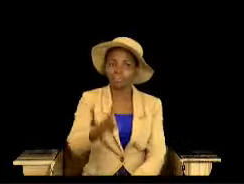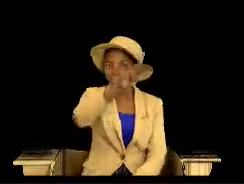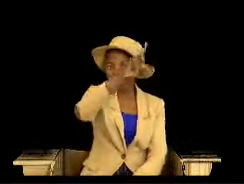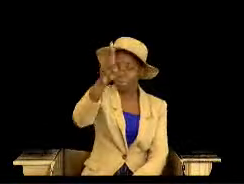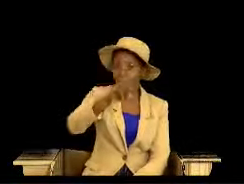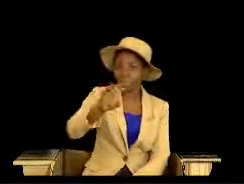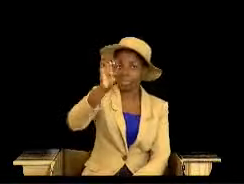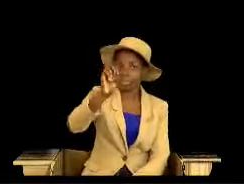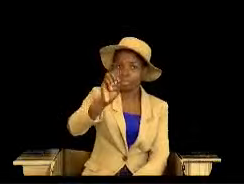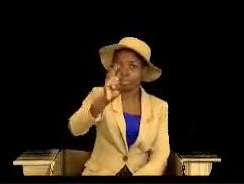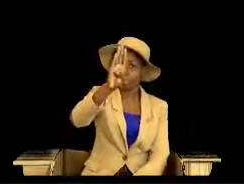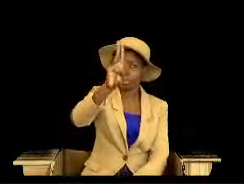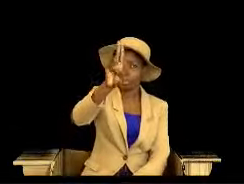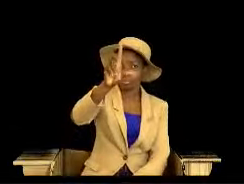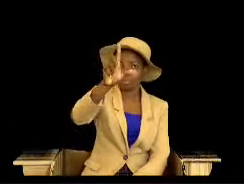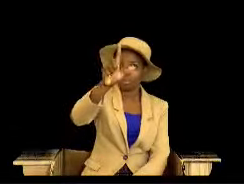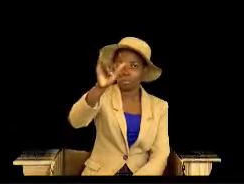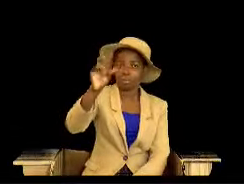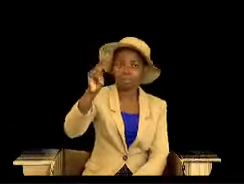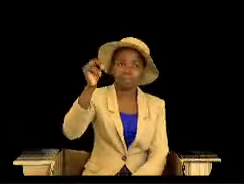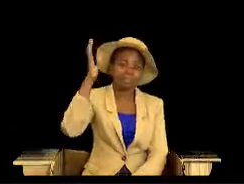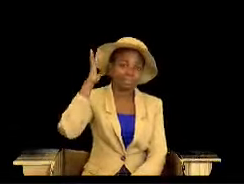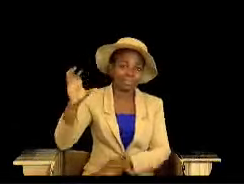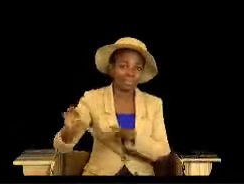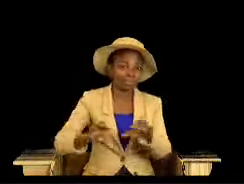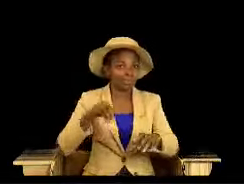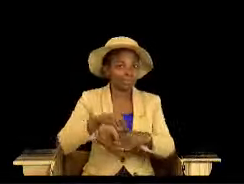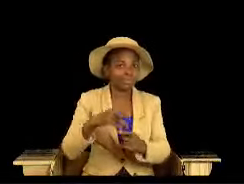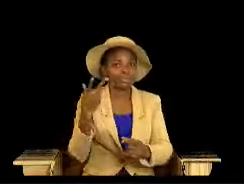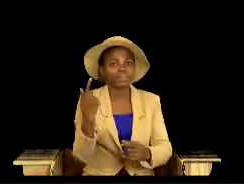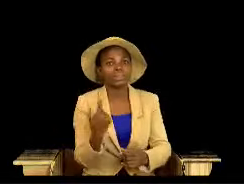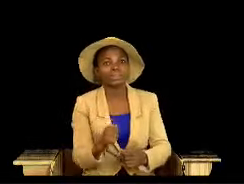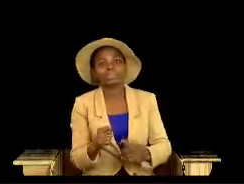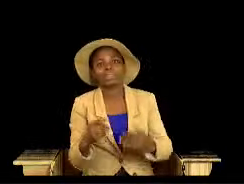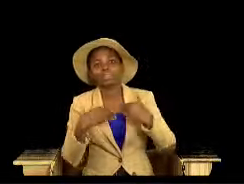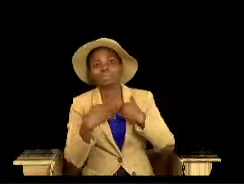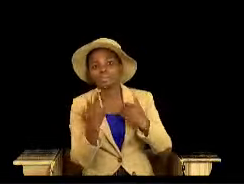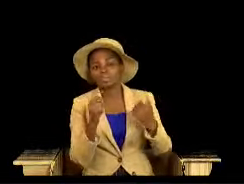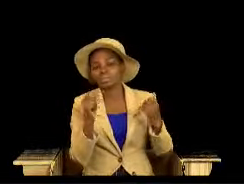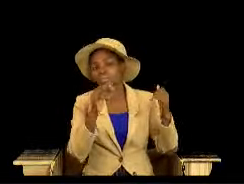Zebulon shall dwell at the heaven of the